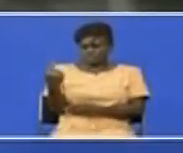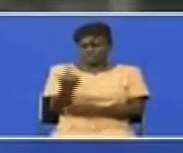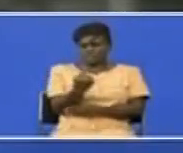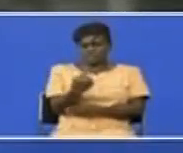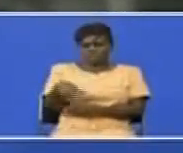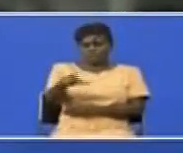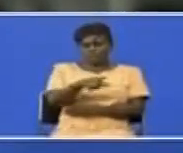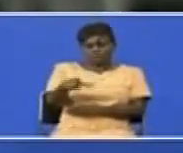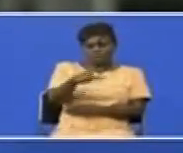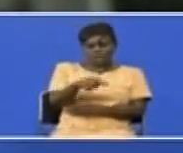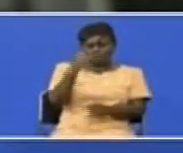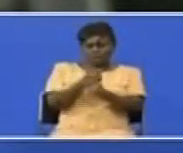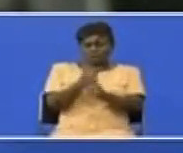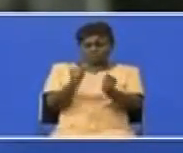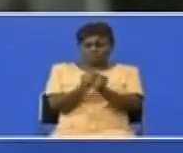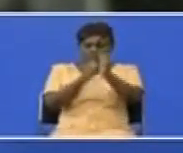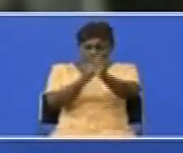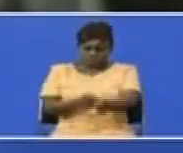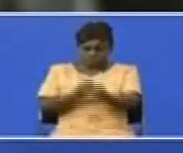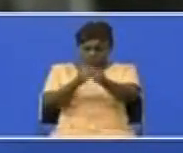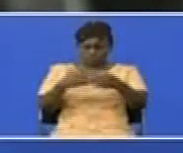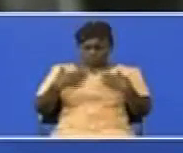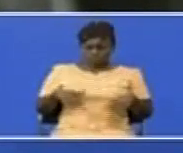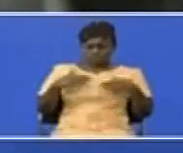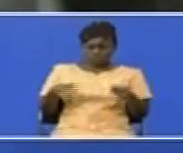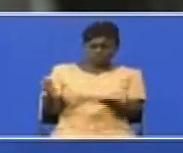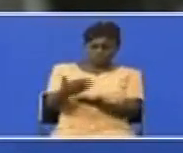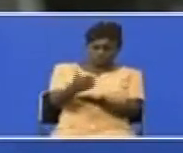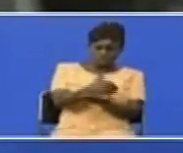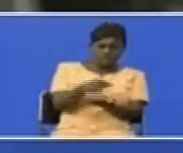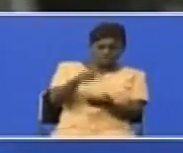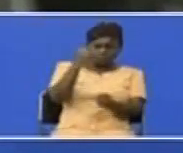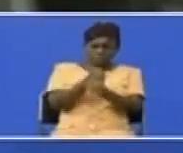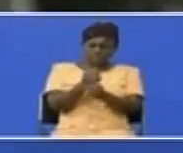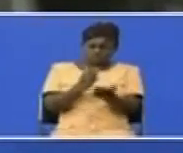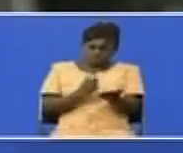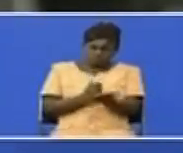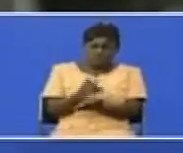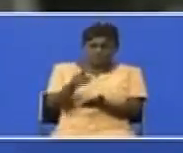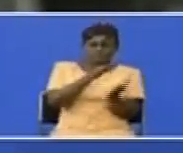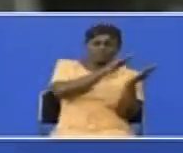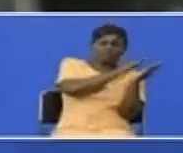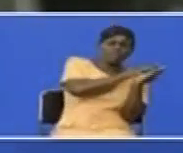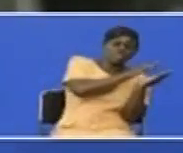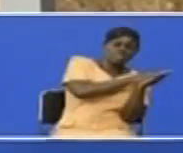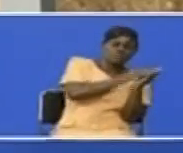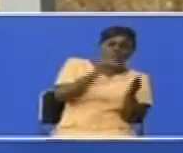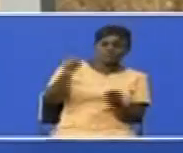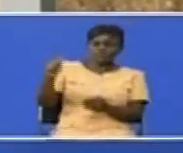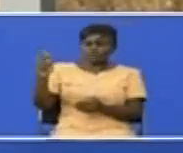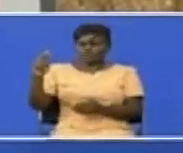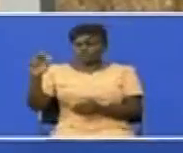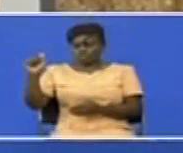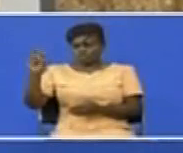deal locally with the farmers that we mobilize, and they have to make sure that they store the wheat according to